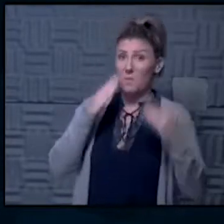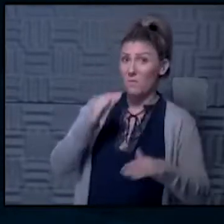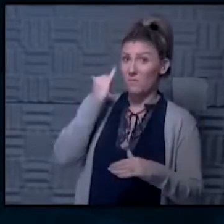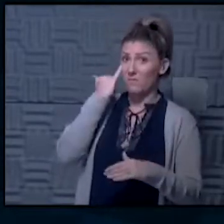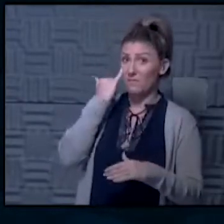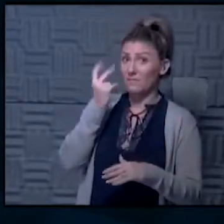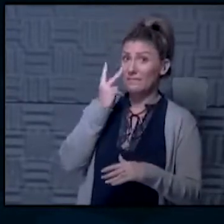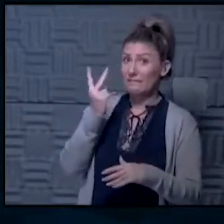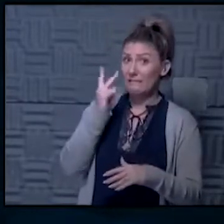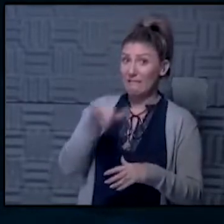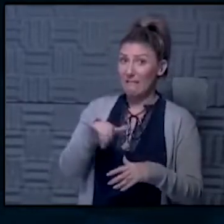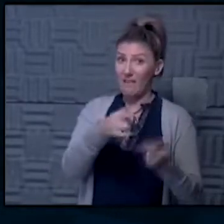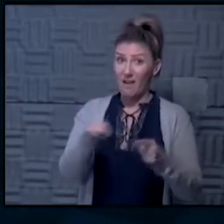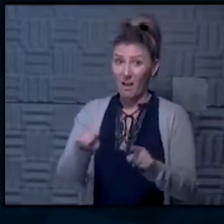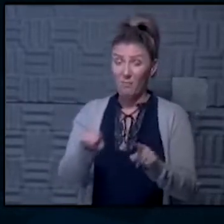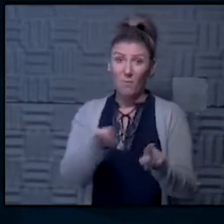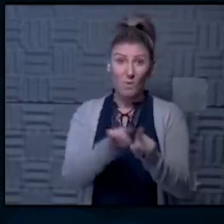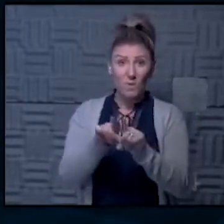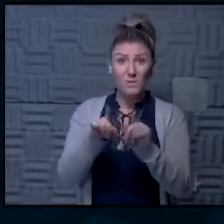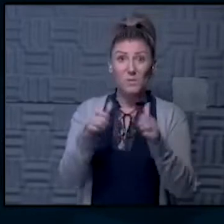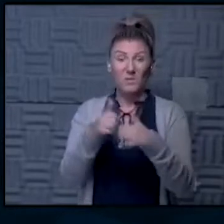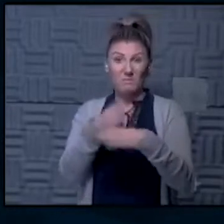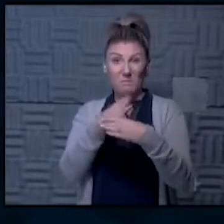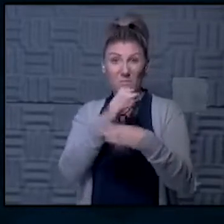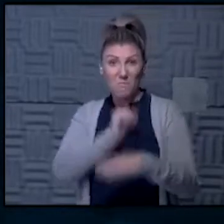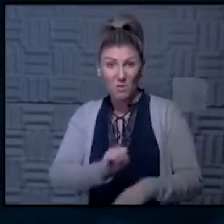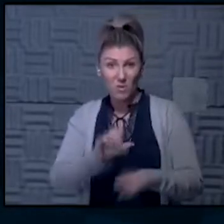too with the kind of middle-aged age group.